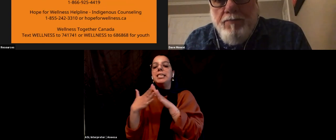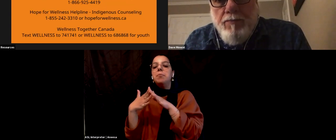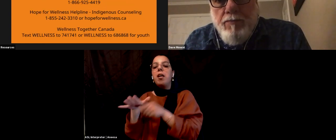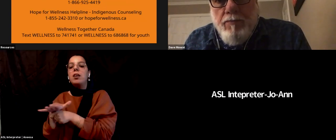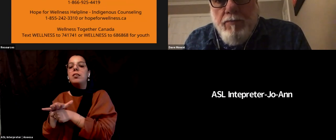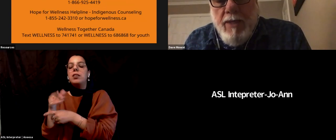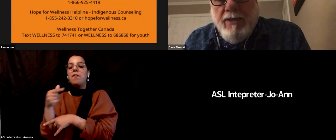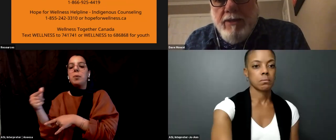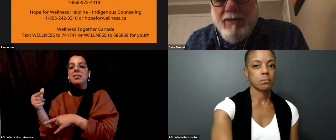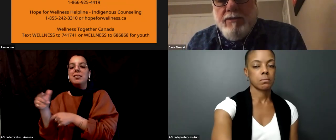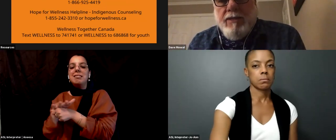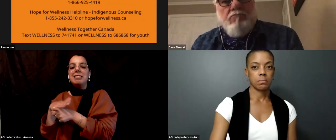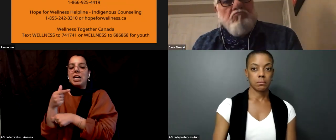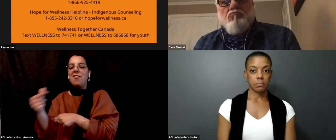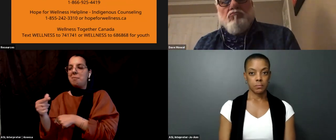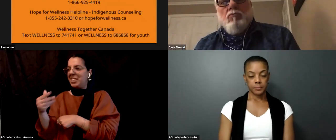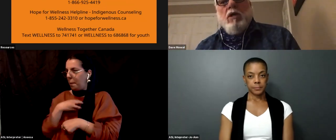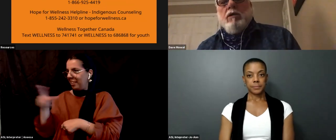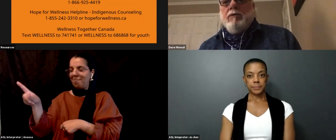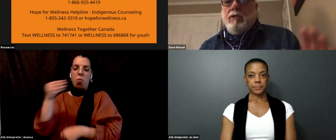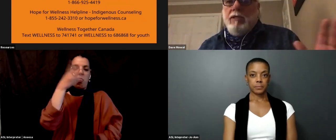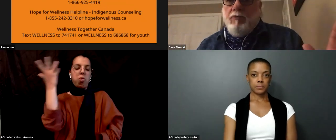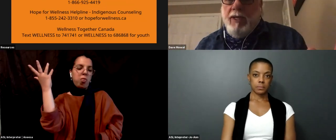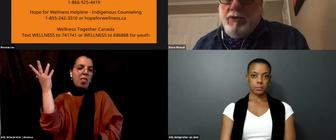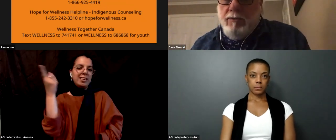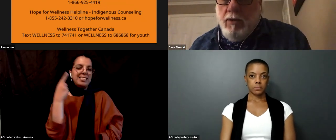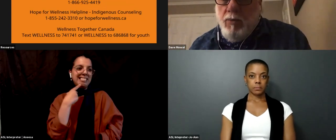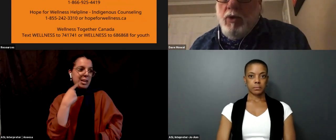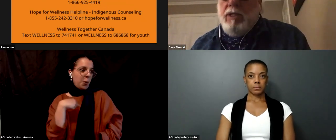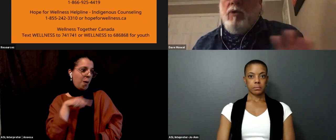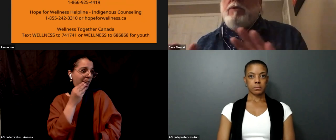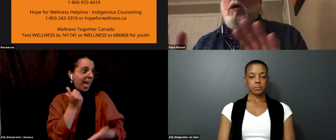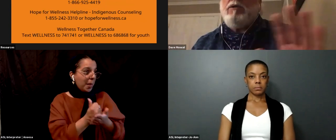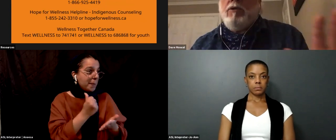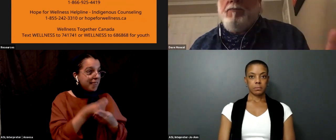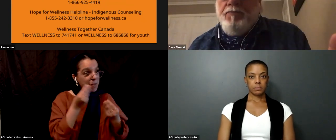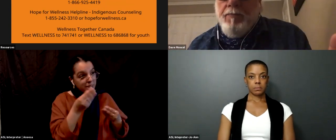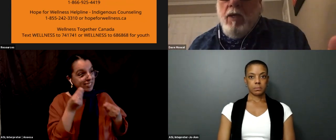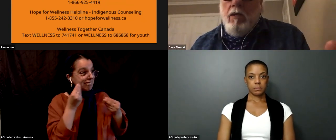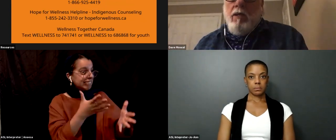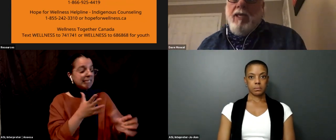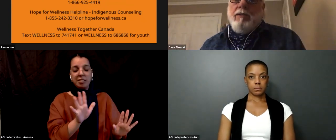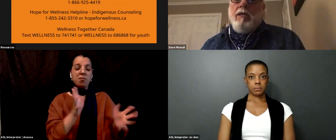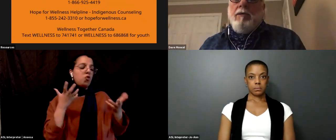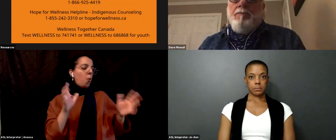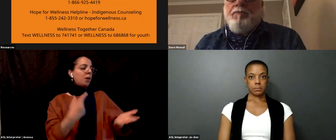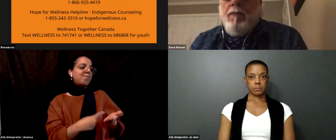anything about it. They basically said, we're not going to give you any information. We don't even want to talk to you.